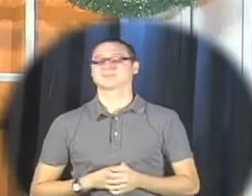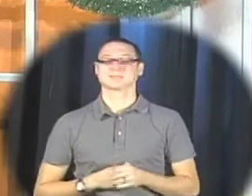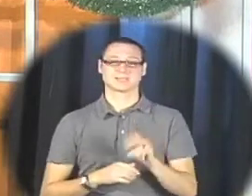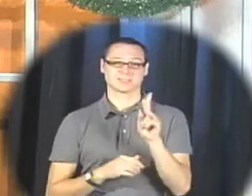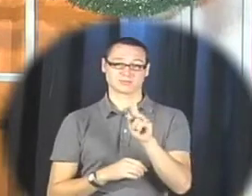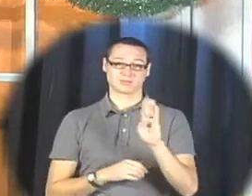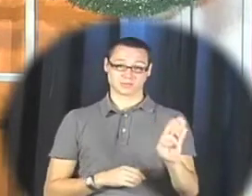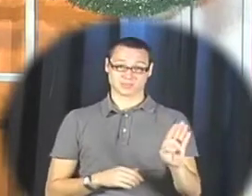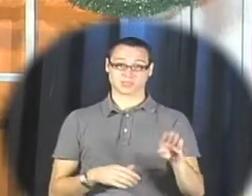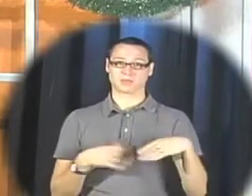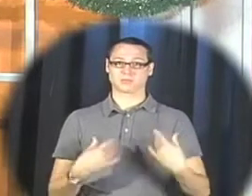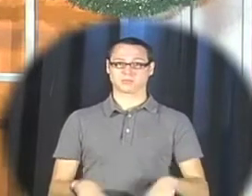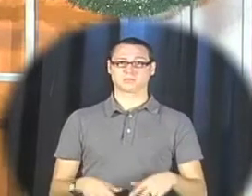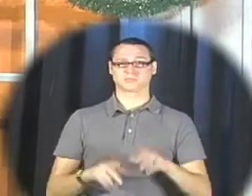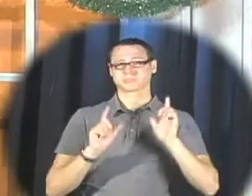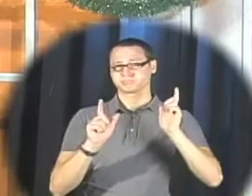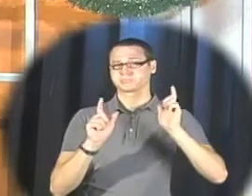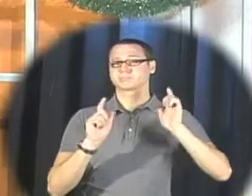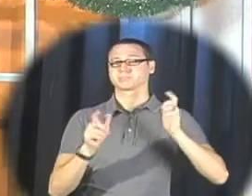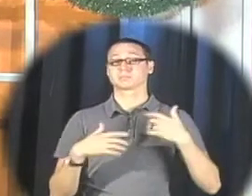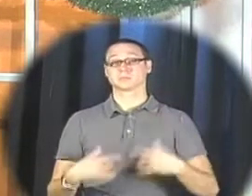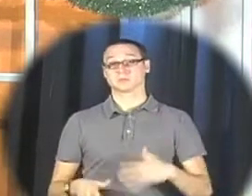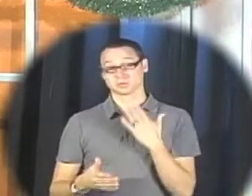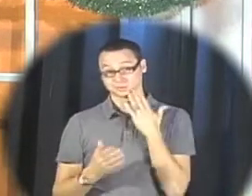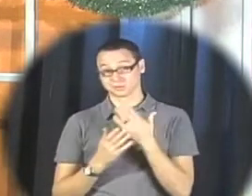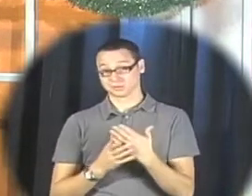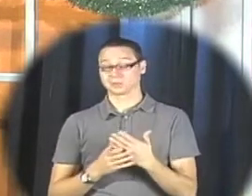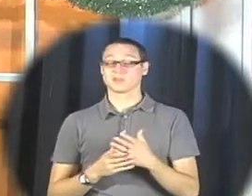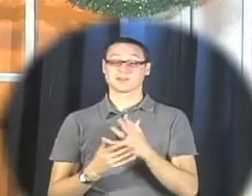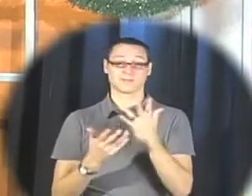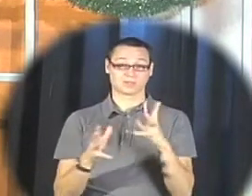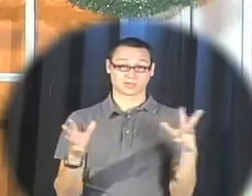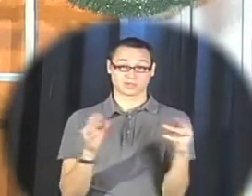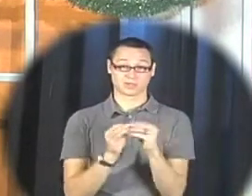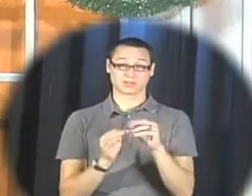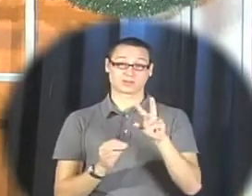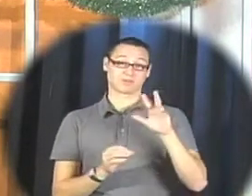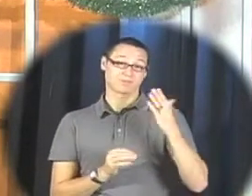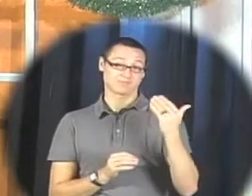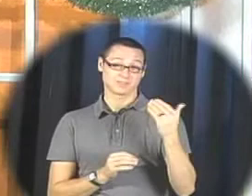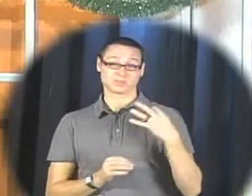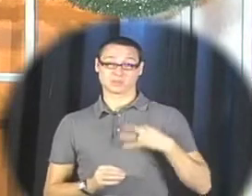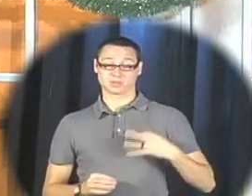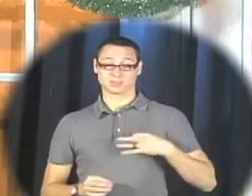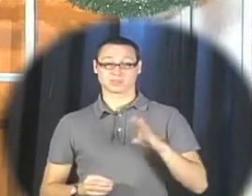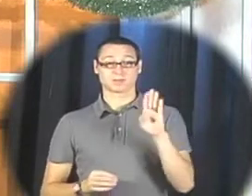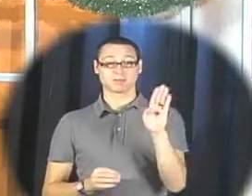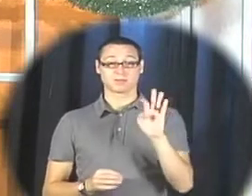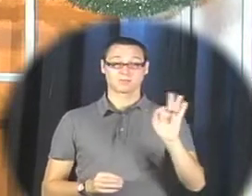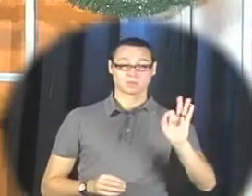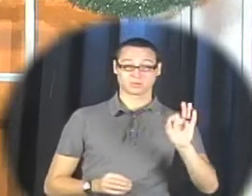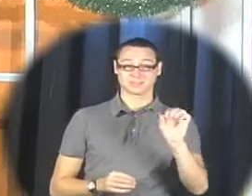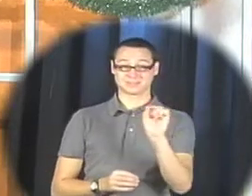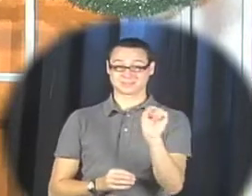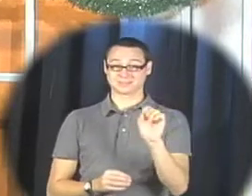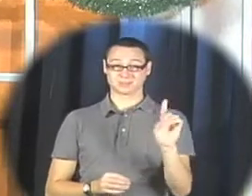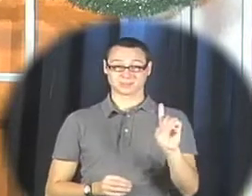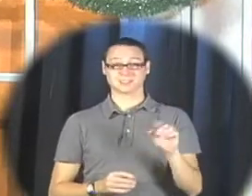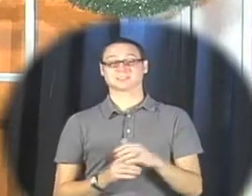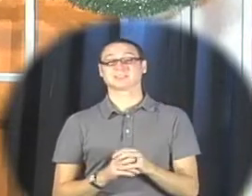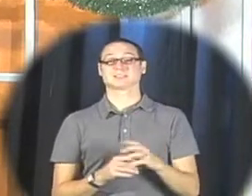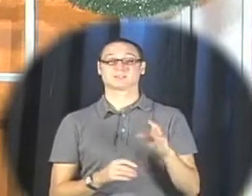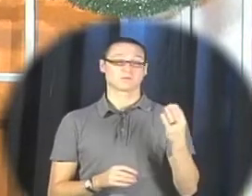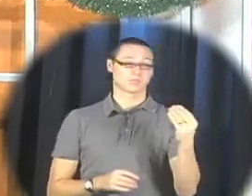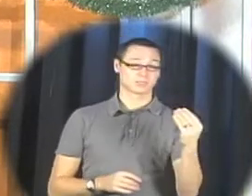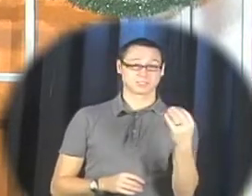Briarley put on a shooting clinic from behind the arc, finishing the game with 15 points. Bailey Florin and Sadie DeRoches added 14 and